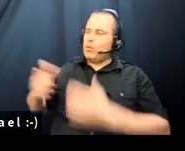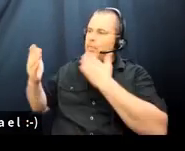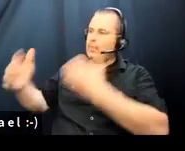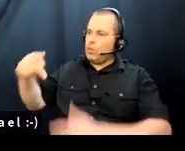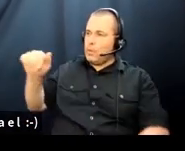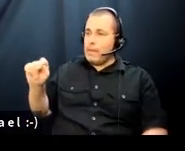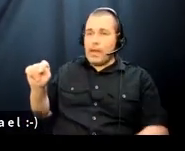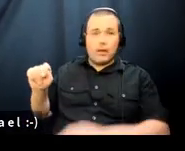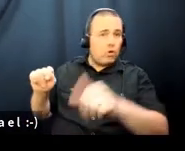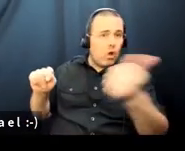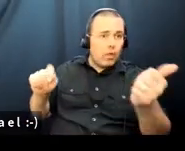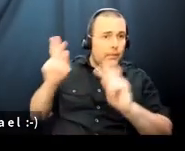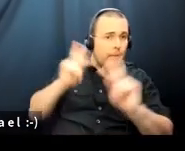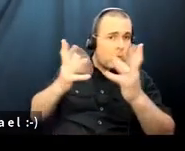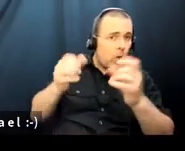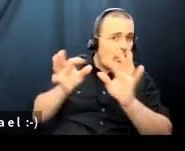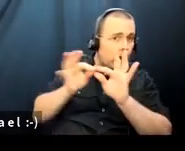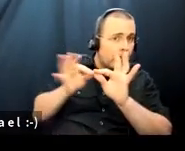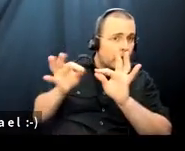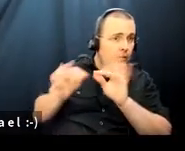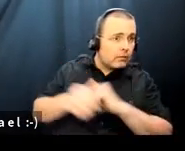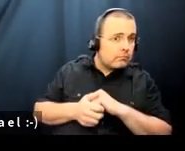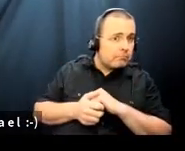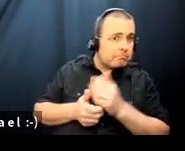Other people want to make a comment?